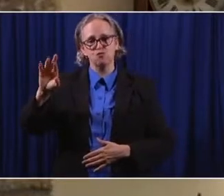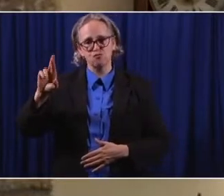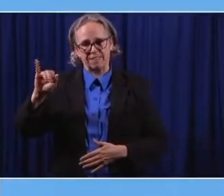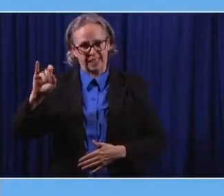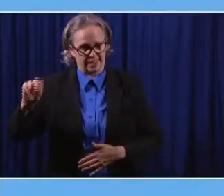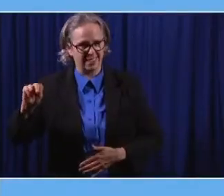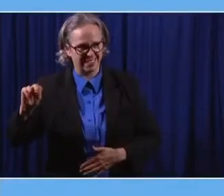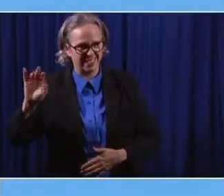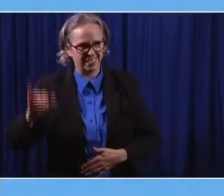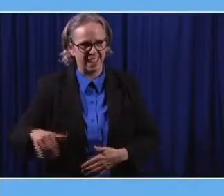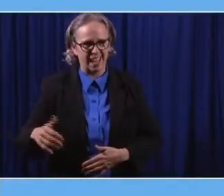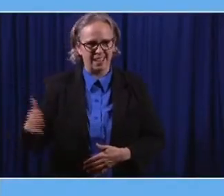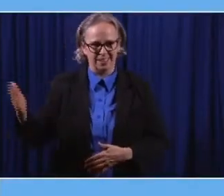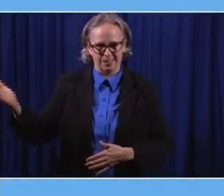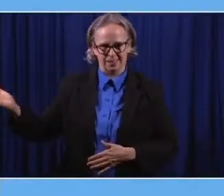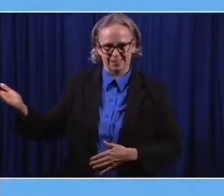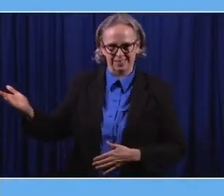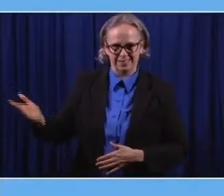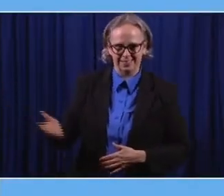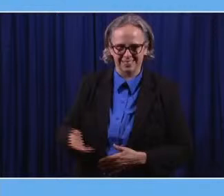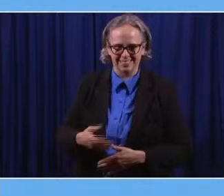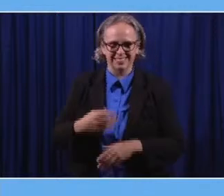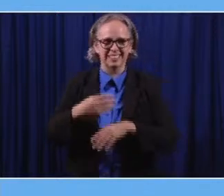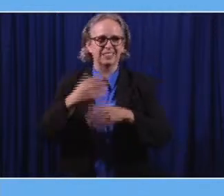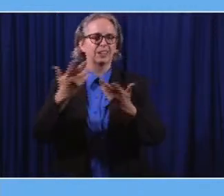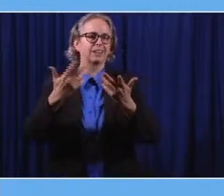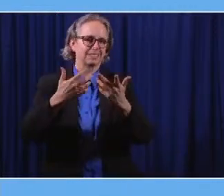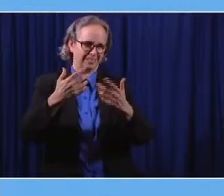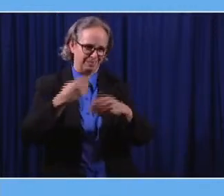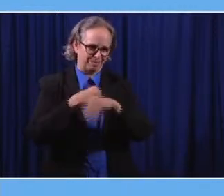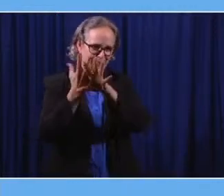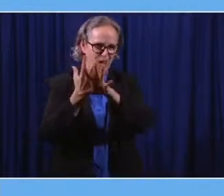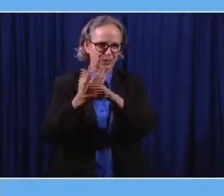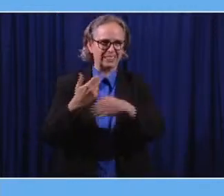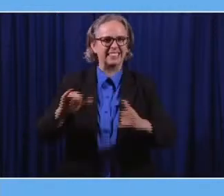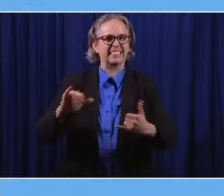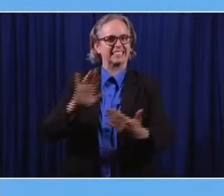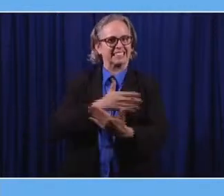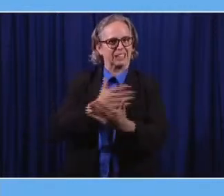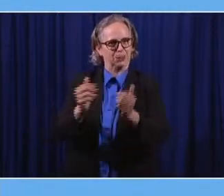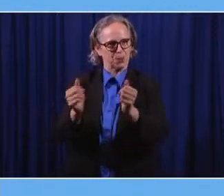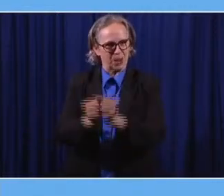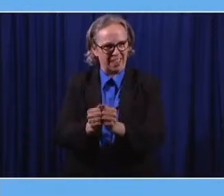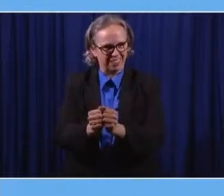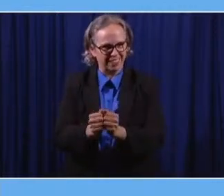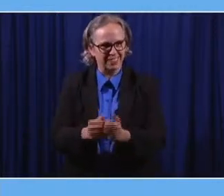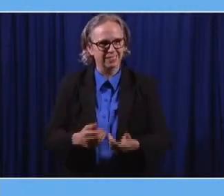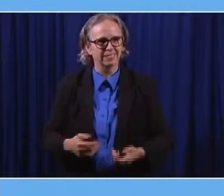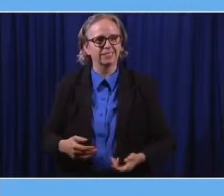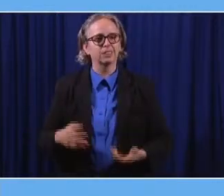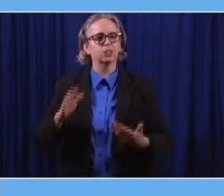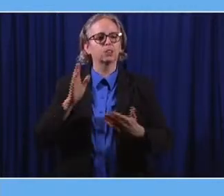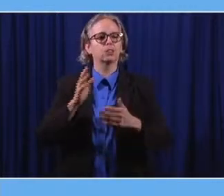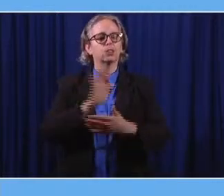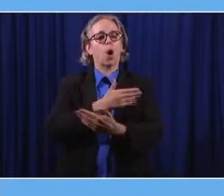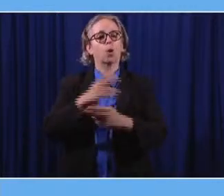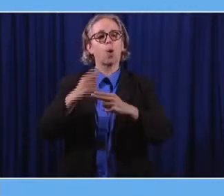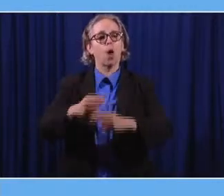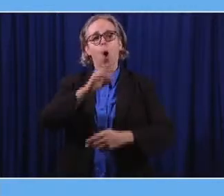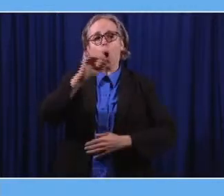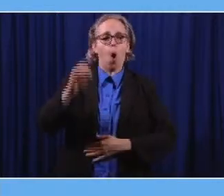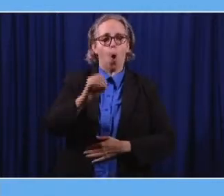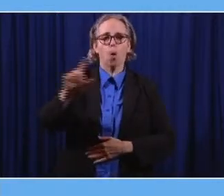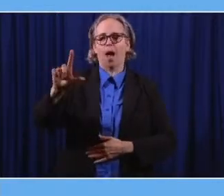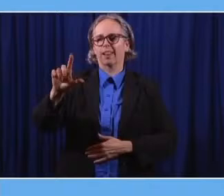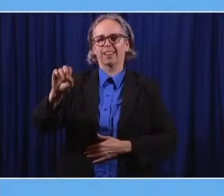distanced, but still singing together. They sent this video of a song they recorded called Oh Love. Oh Love. Let's